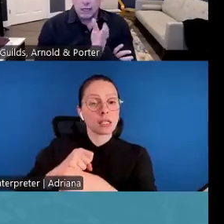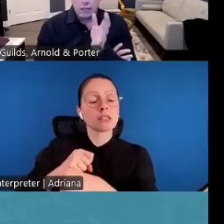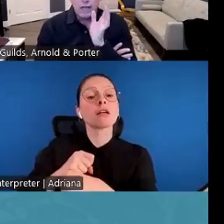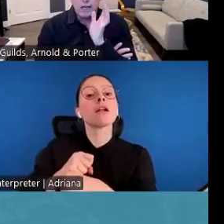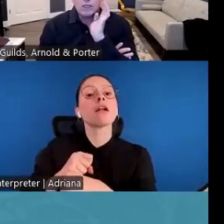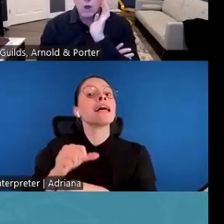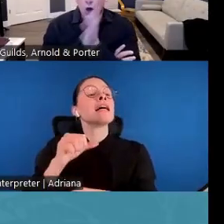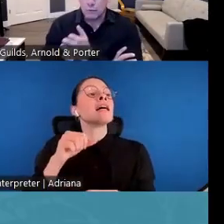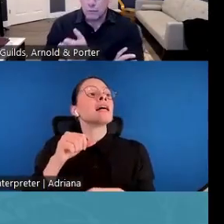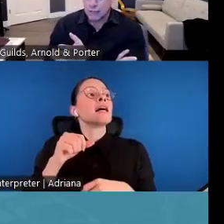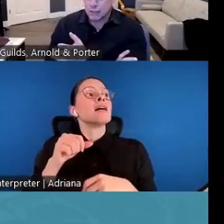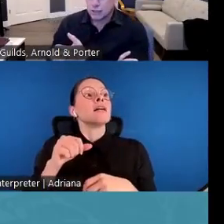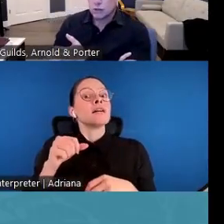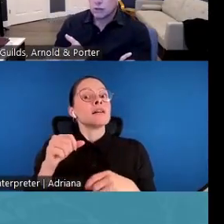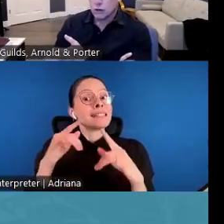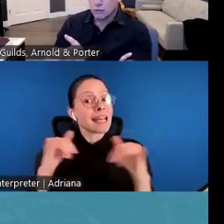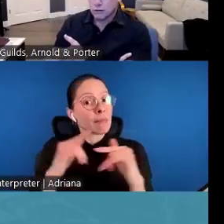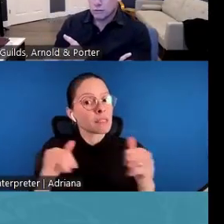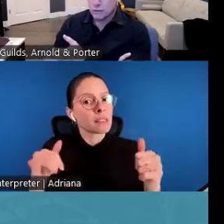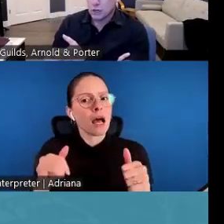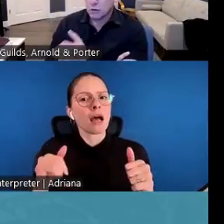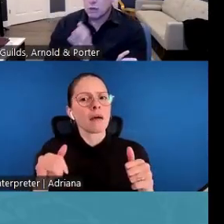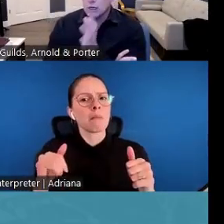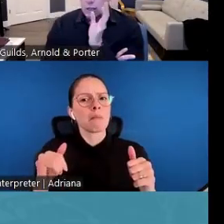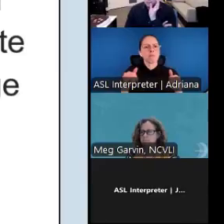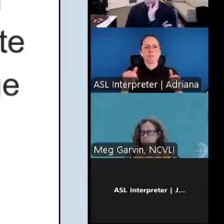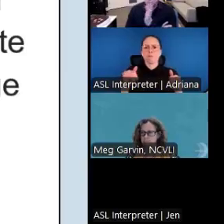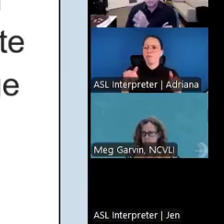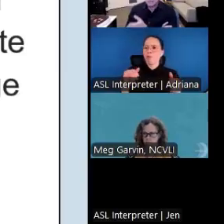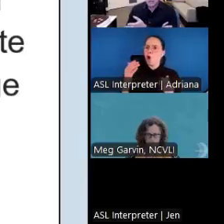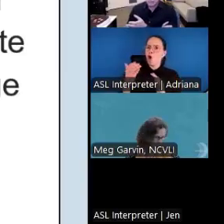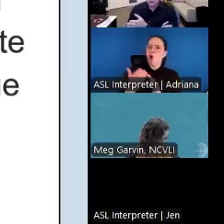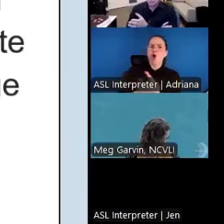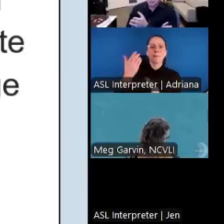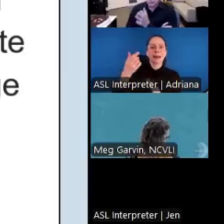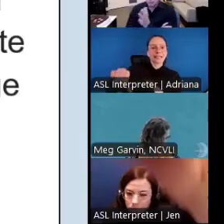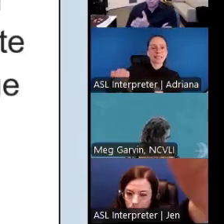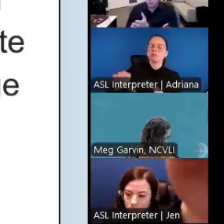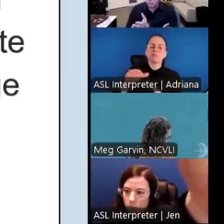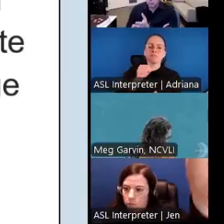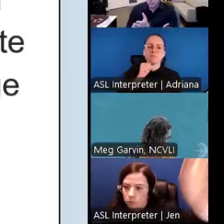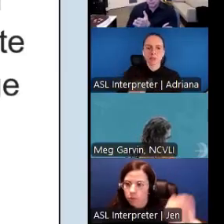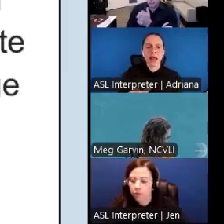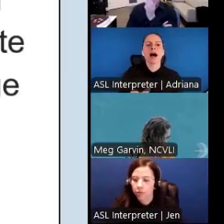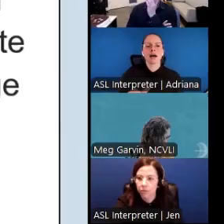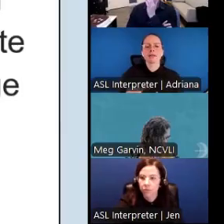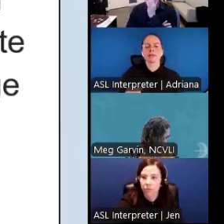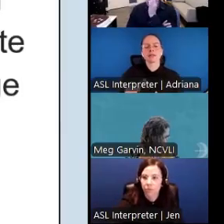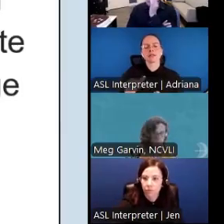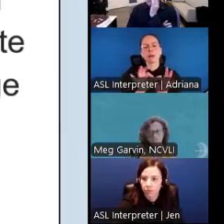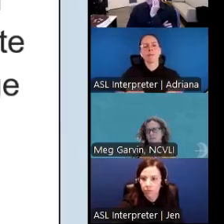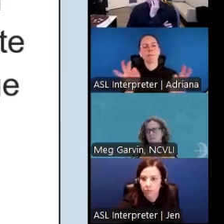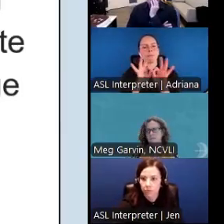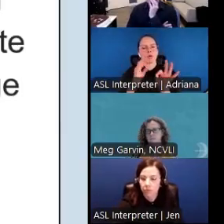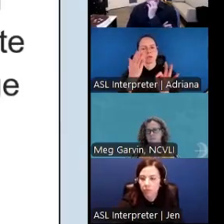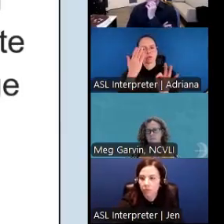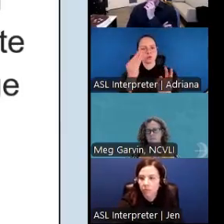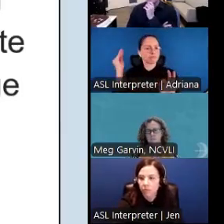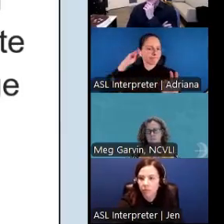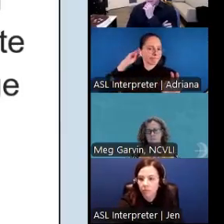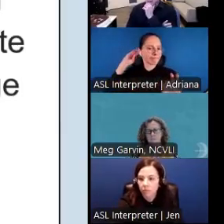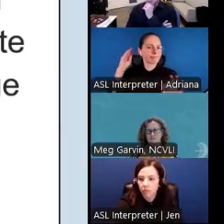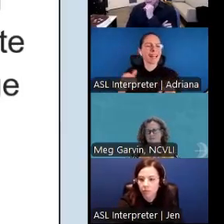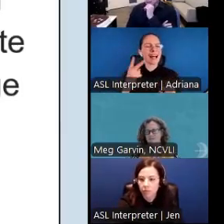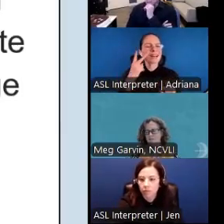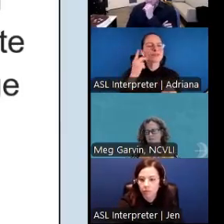mean that it's automatically turned over. So this is a bit of a sidebar, but an important point. I saw that there was someone from